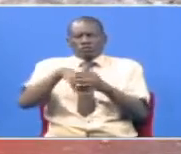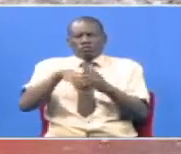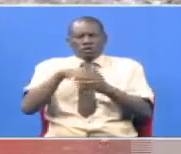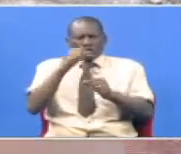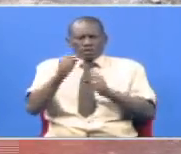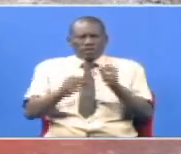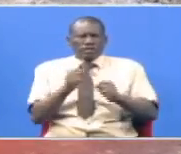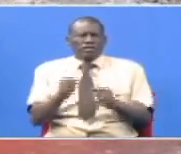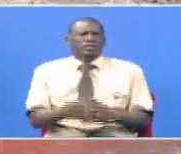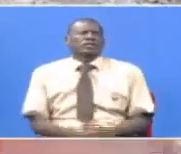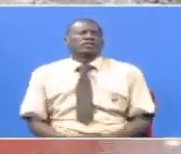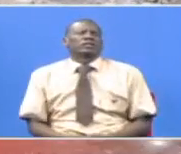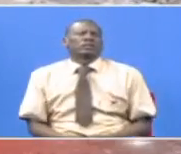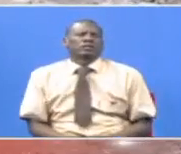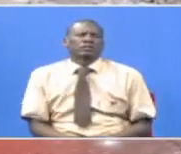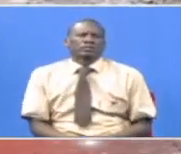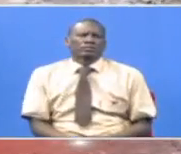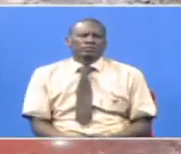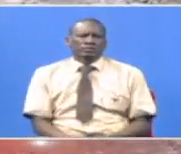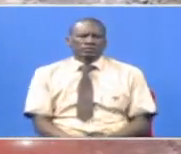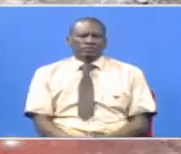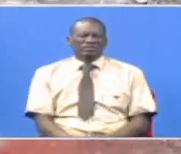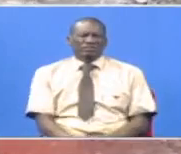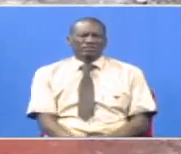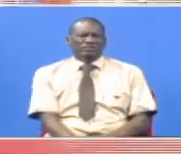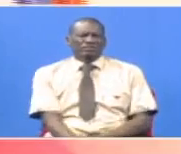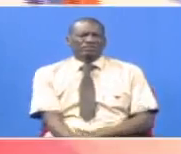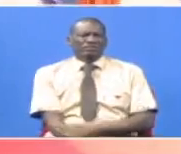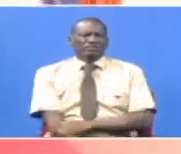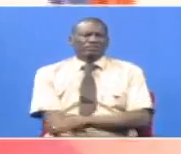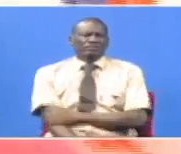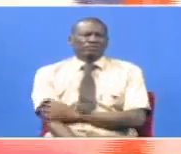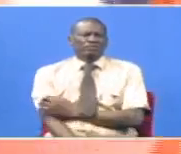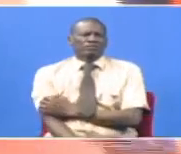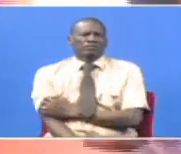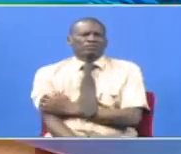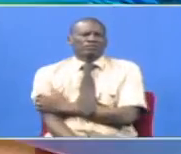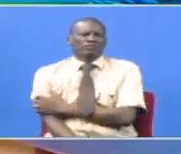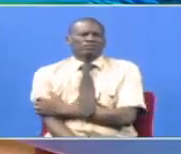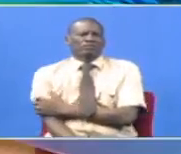Praise the Lord.